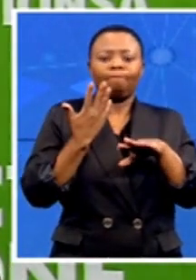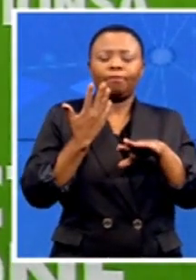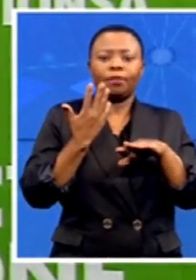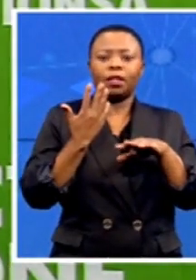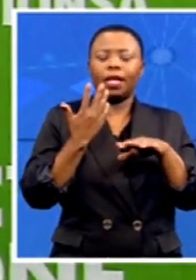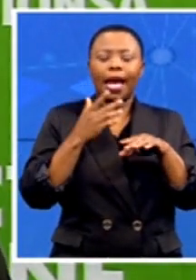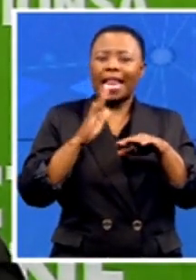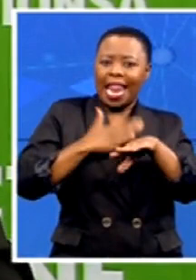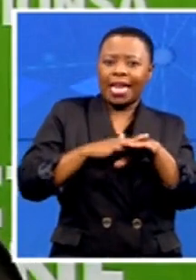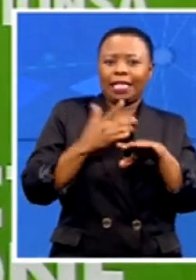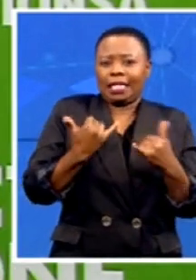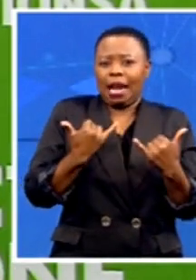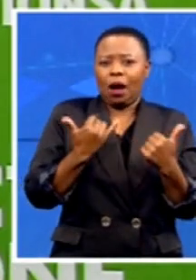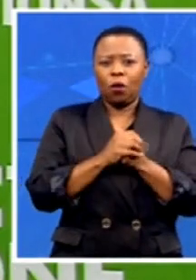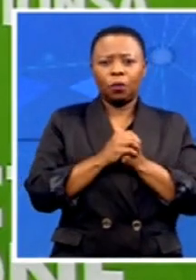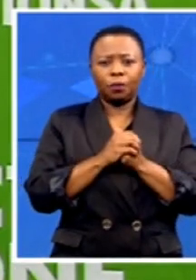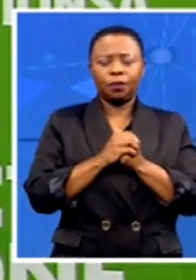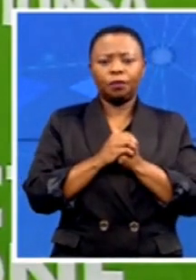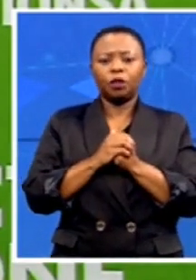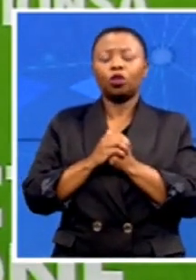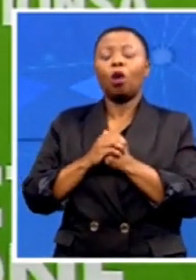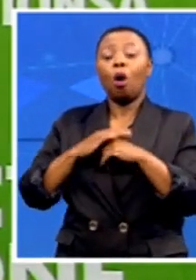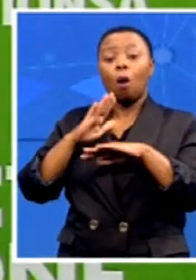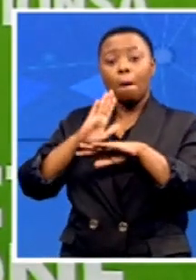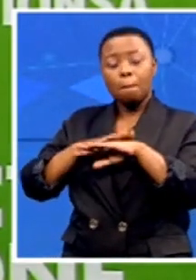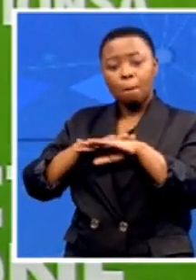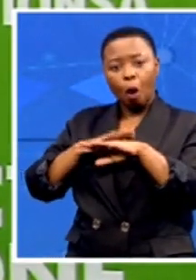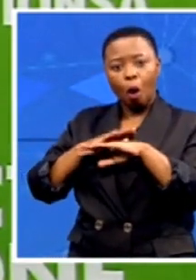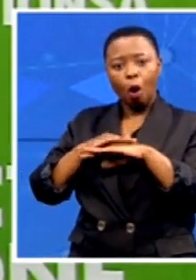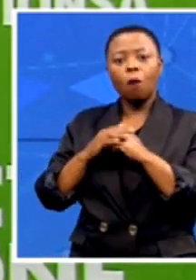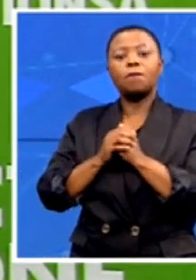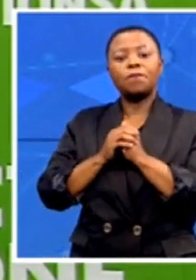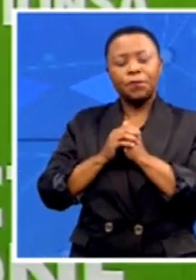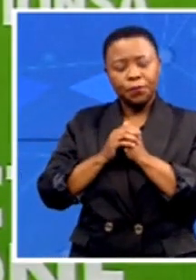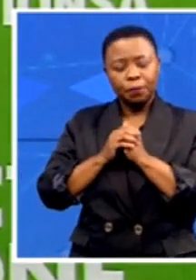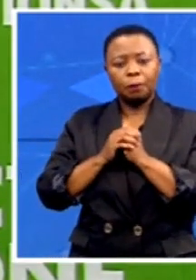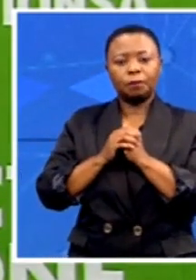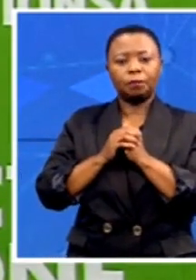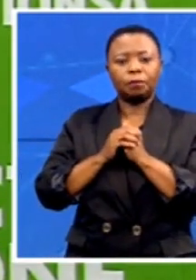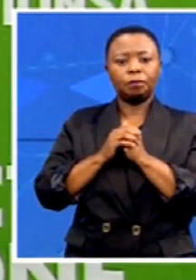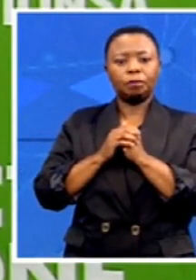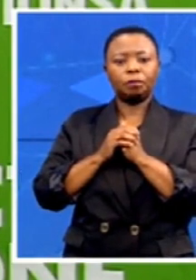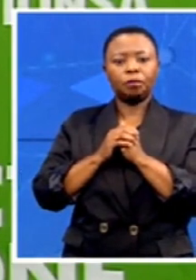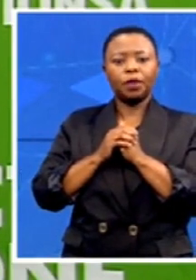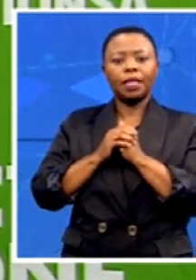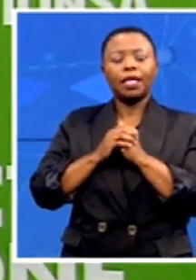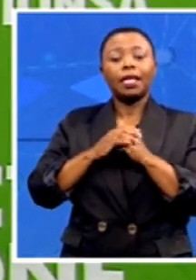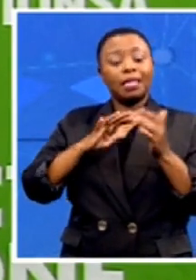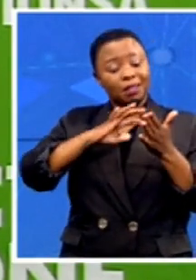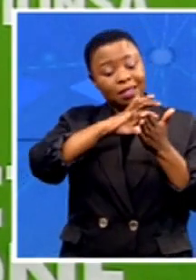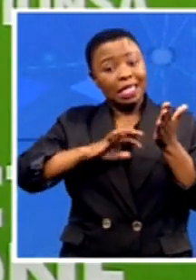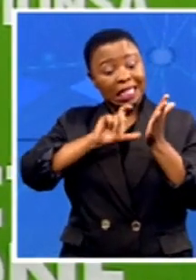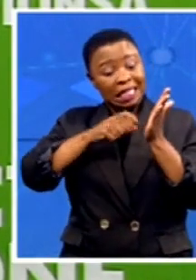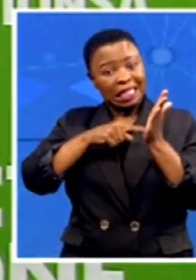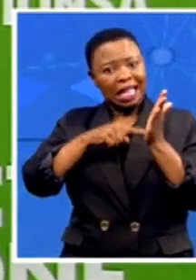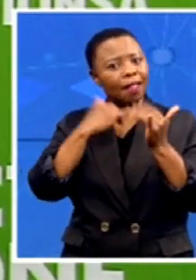Beyond this, I would like to point out a very further important deficiency of this ballot paper design. When you have an